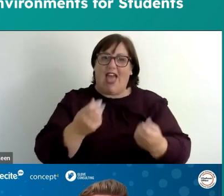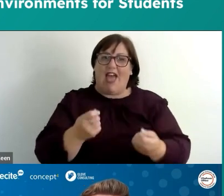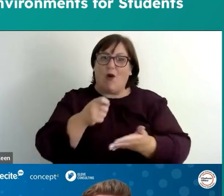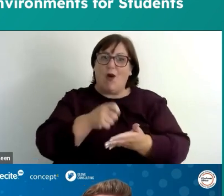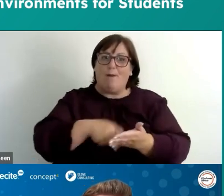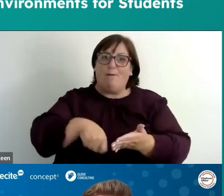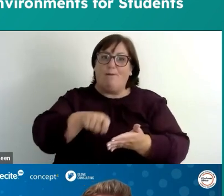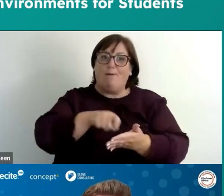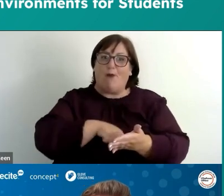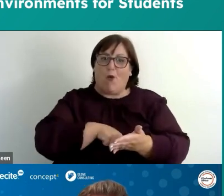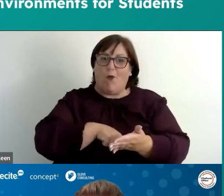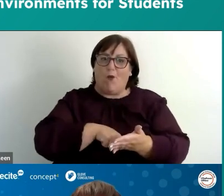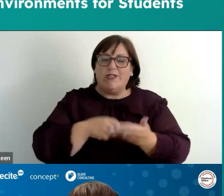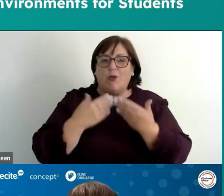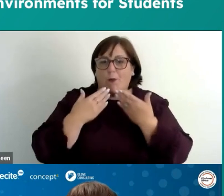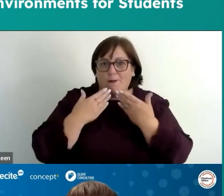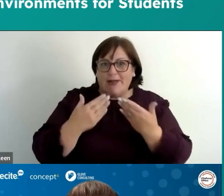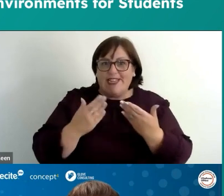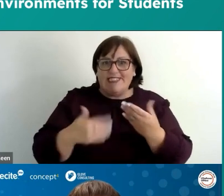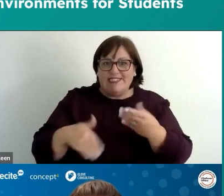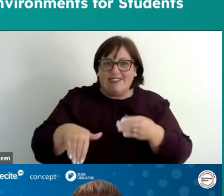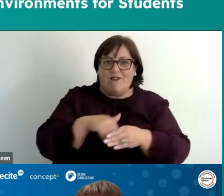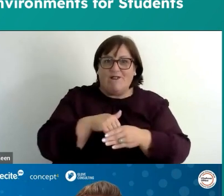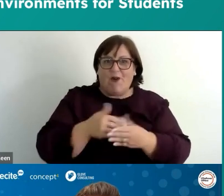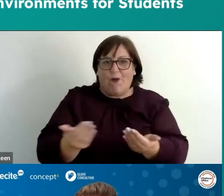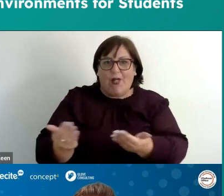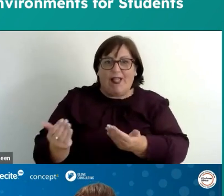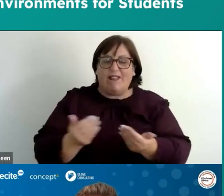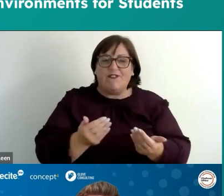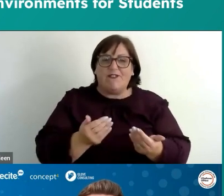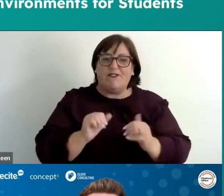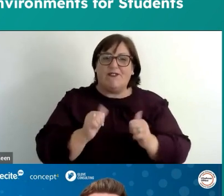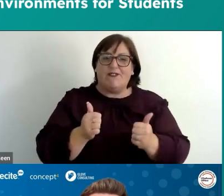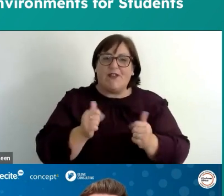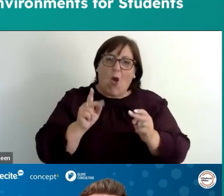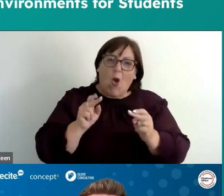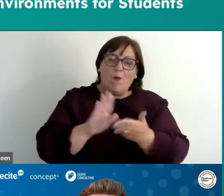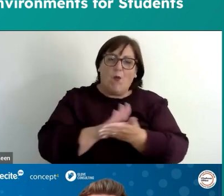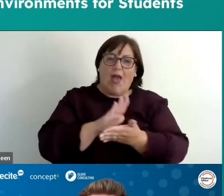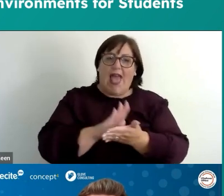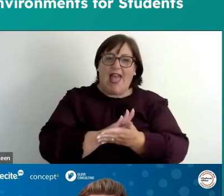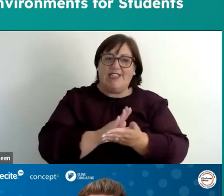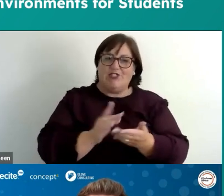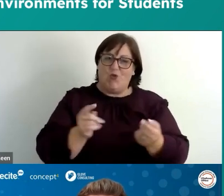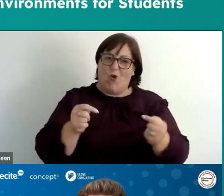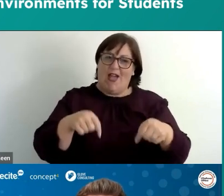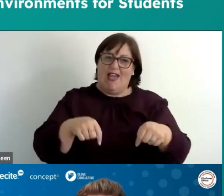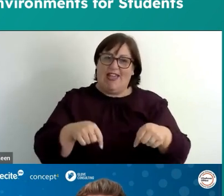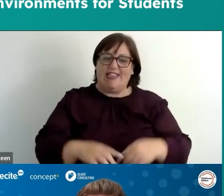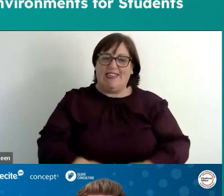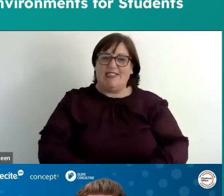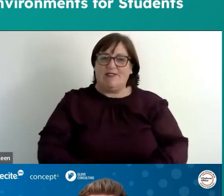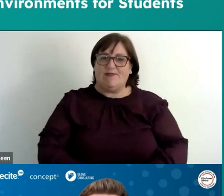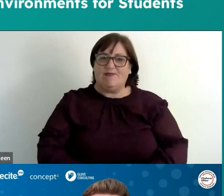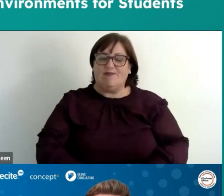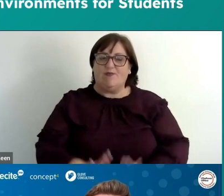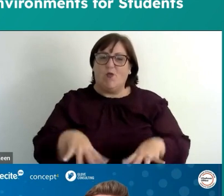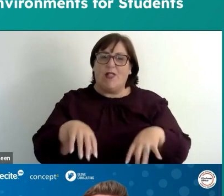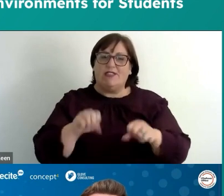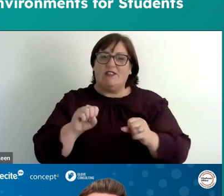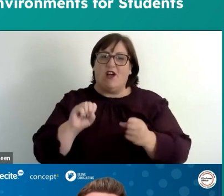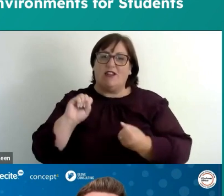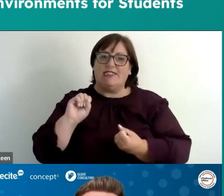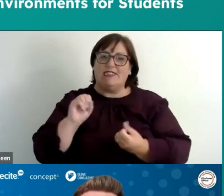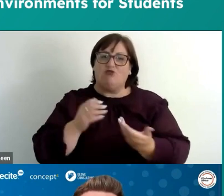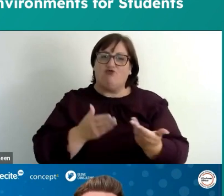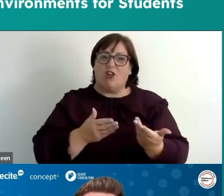and I hope you enjoy this webinar. So let's start off with a round of introductions. I'll get started and do this